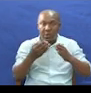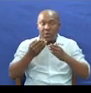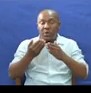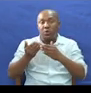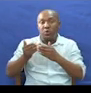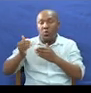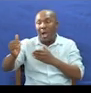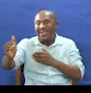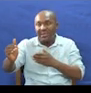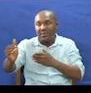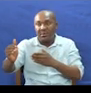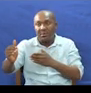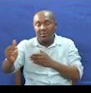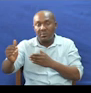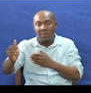towards,